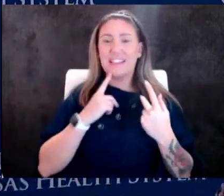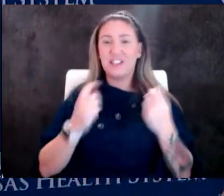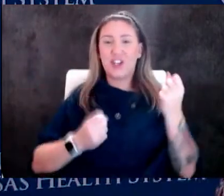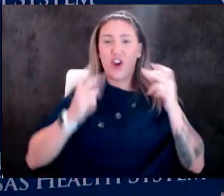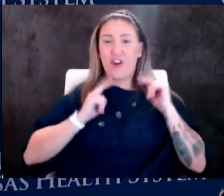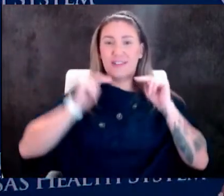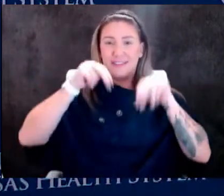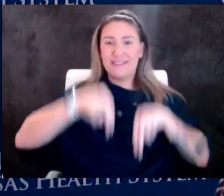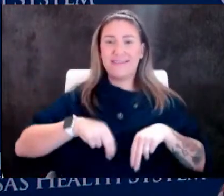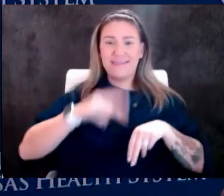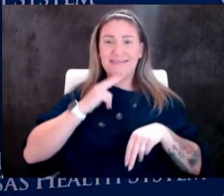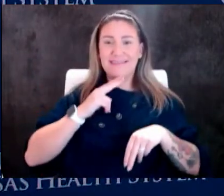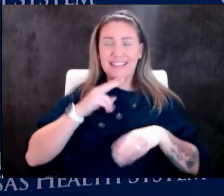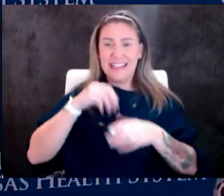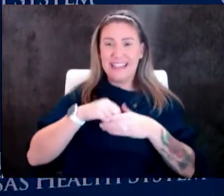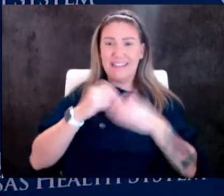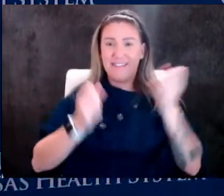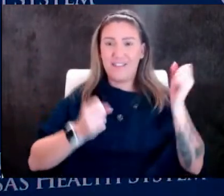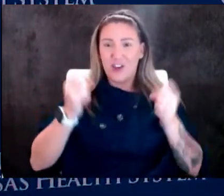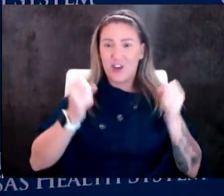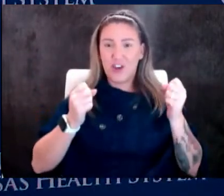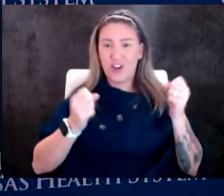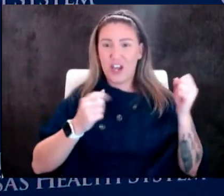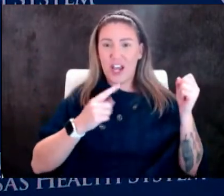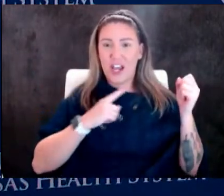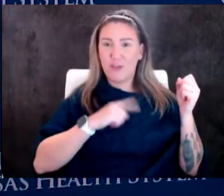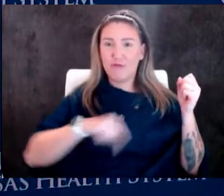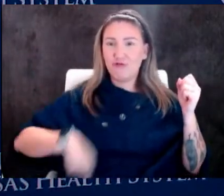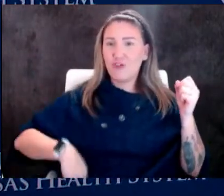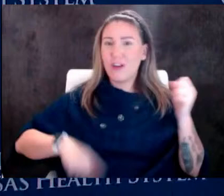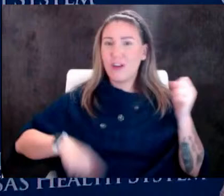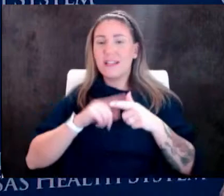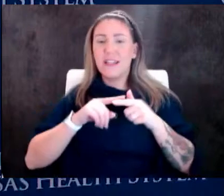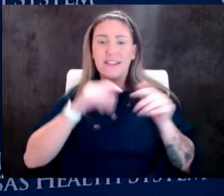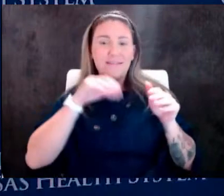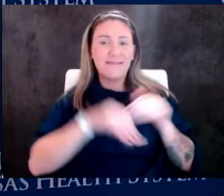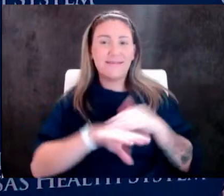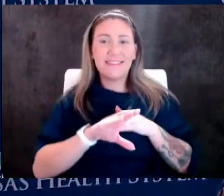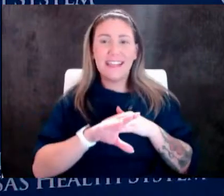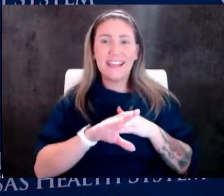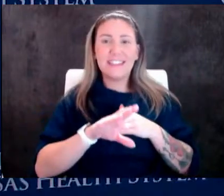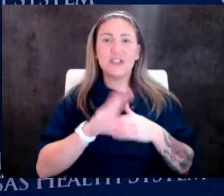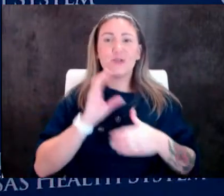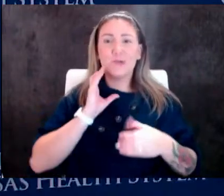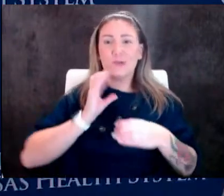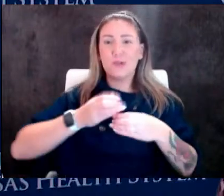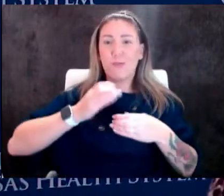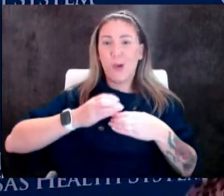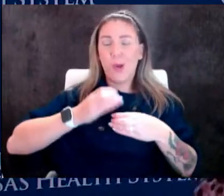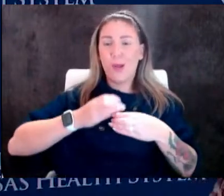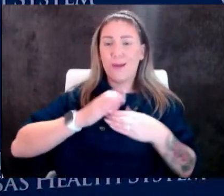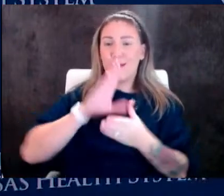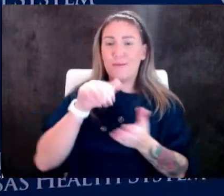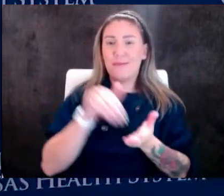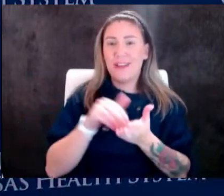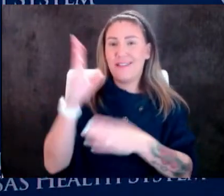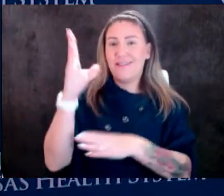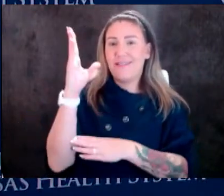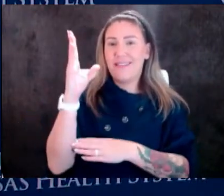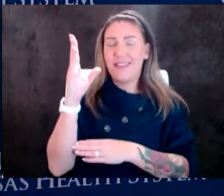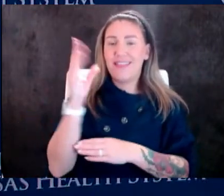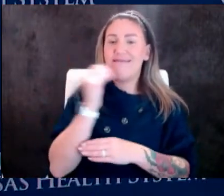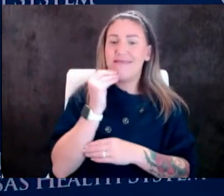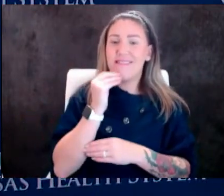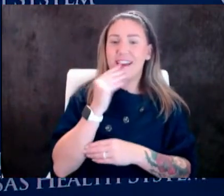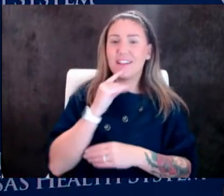car, and then I got her while I was adjusting something. Then I brought her into Chipotle in the middle of the lunch hour, and I was holding it